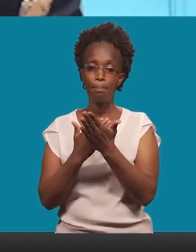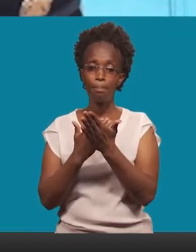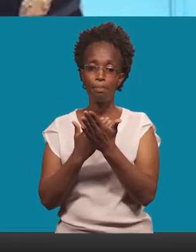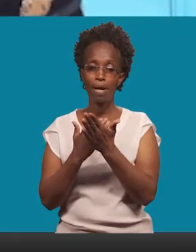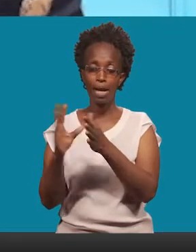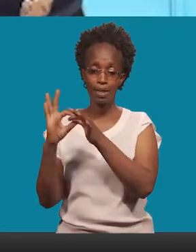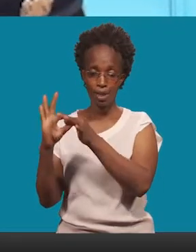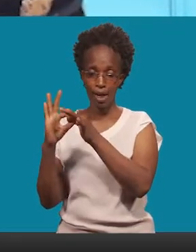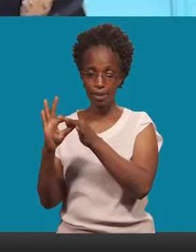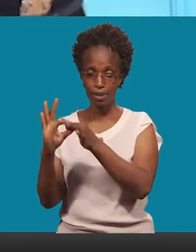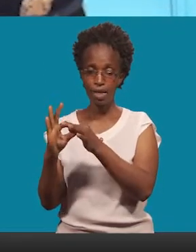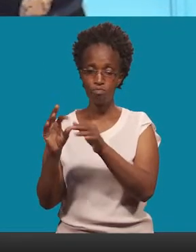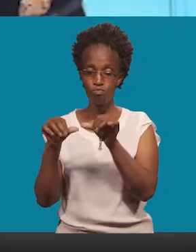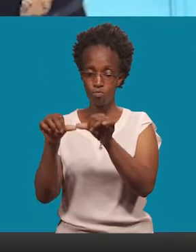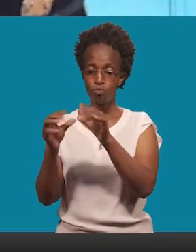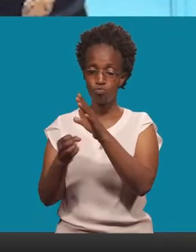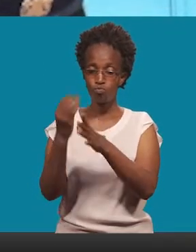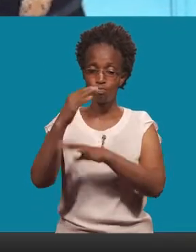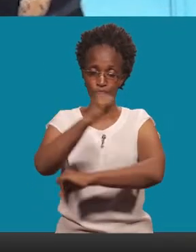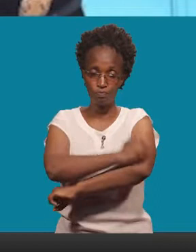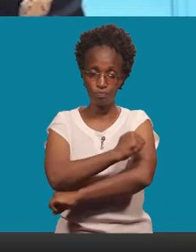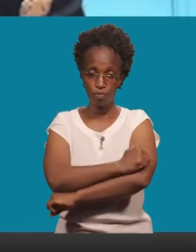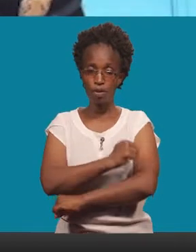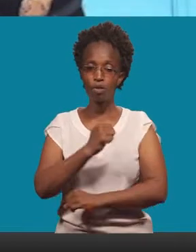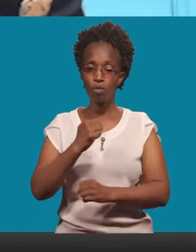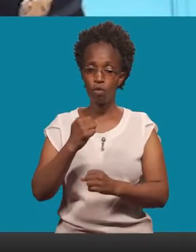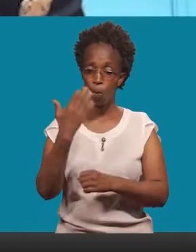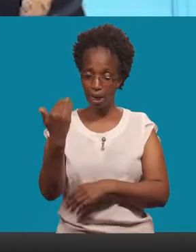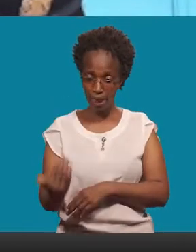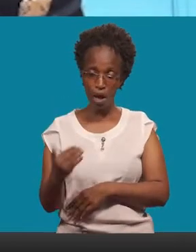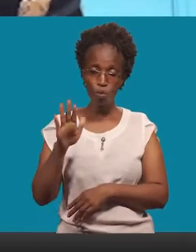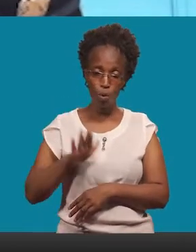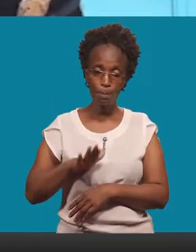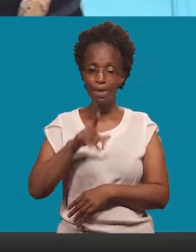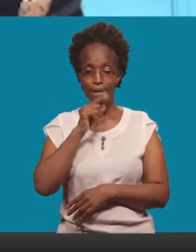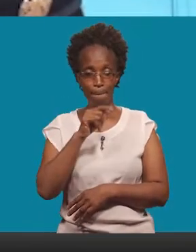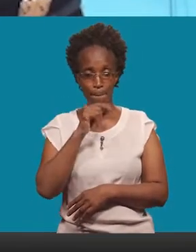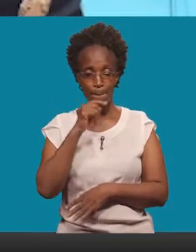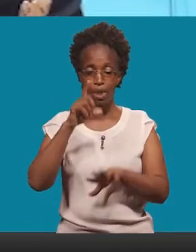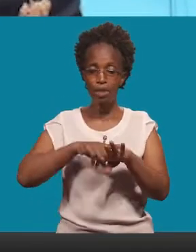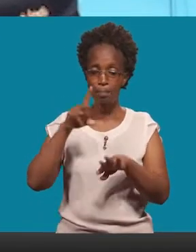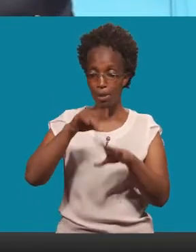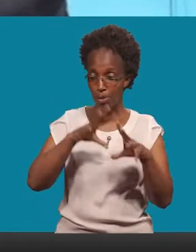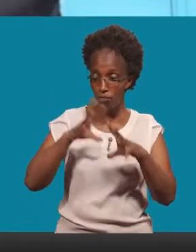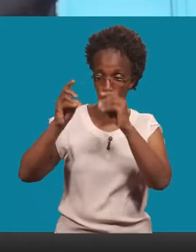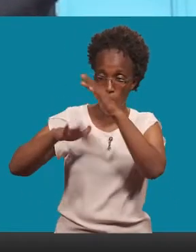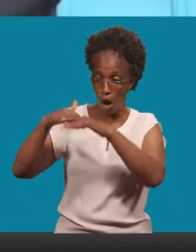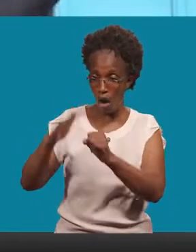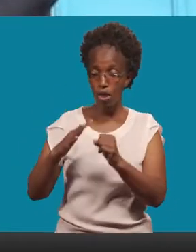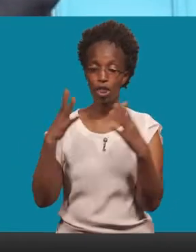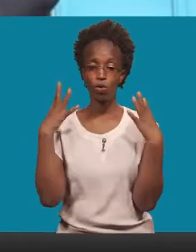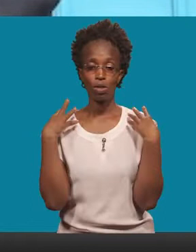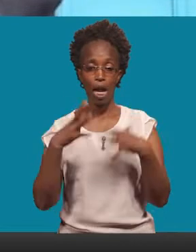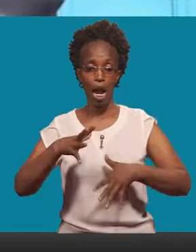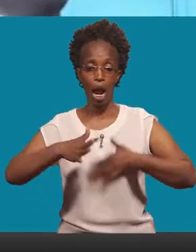in the school to be able to be used as a training area for our young men and women who are coming from school, so that when they are out there, then they can begin to